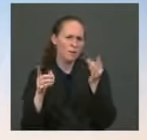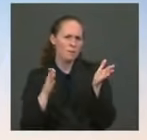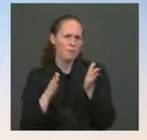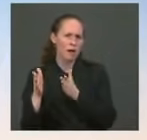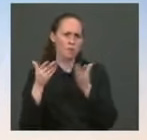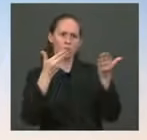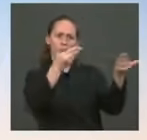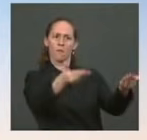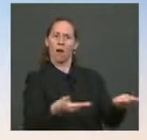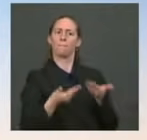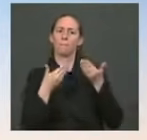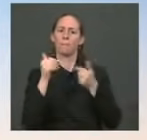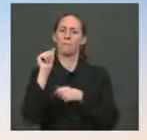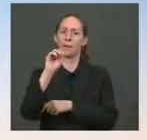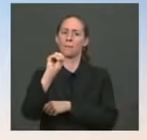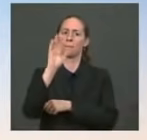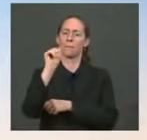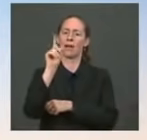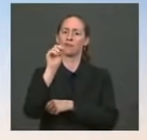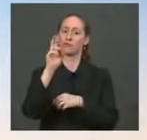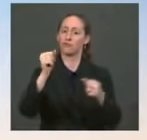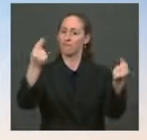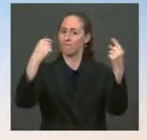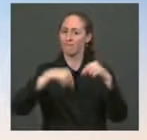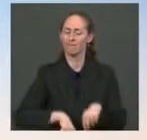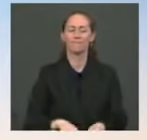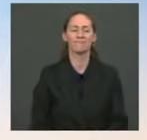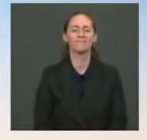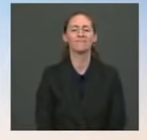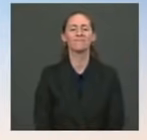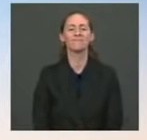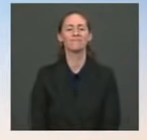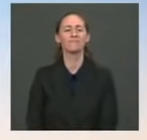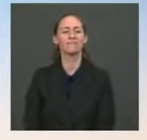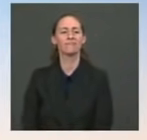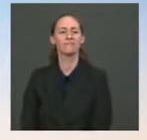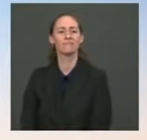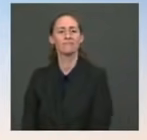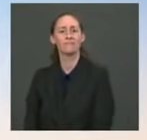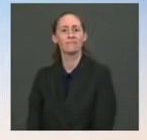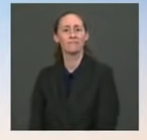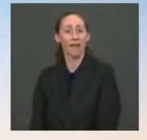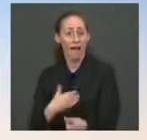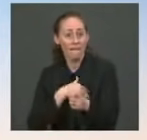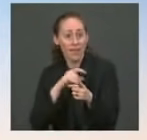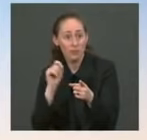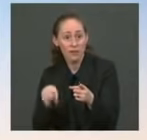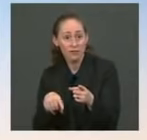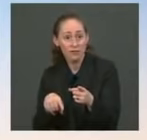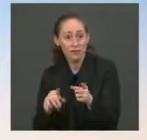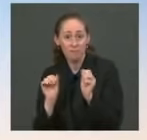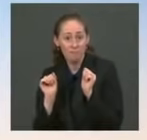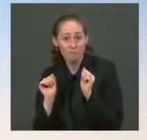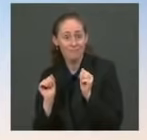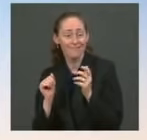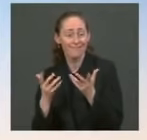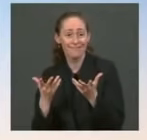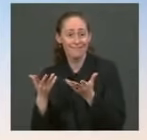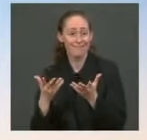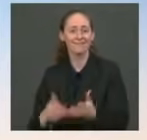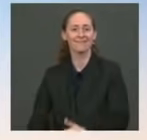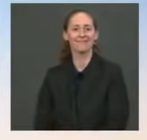ambassadors in person anytime soon. Chris, do you have a question? I don't want to put you on the spot. or Chris may not. I have a question on quad. Anne, go ahead. Sorry.